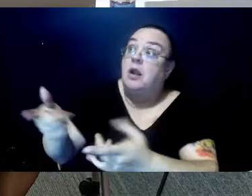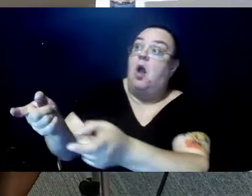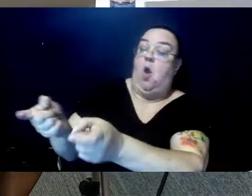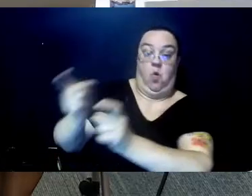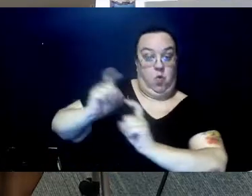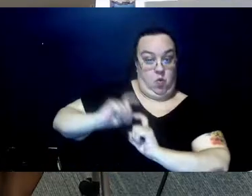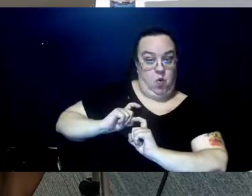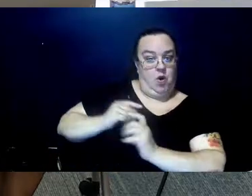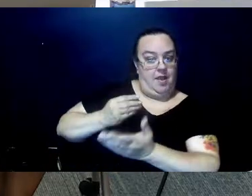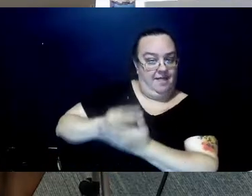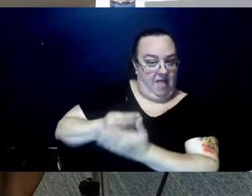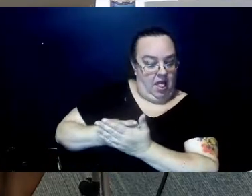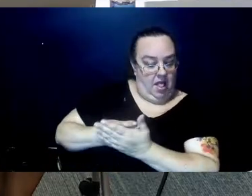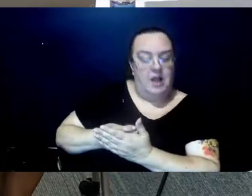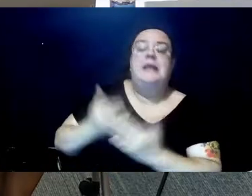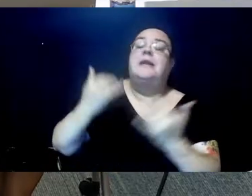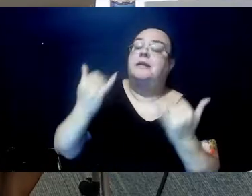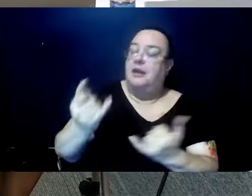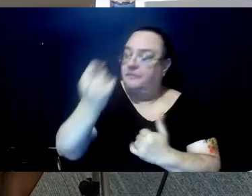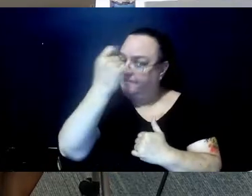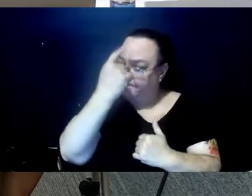certain areas in the